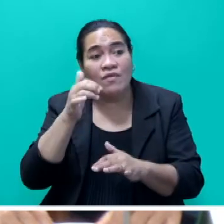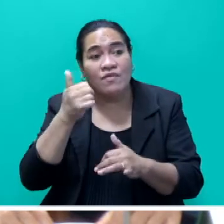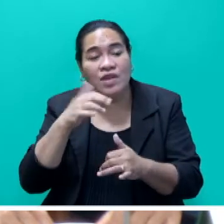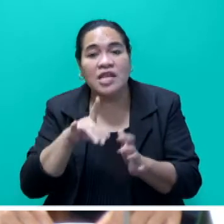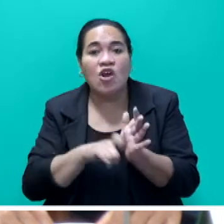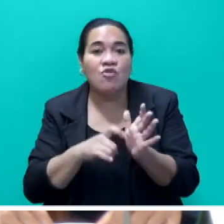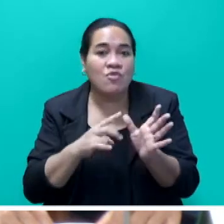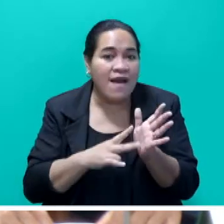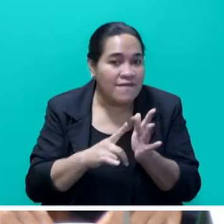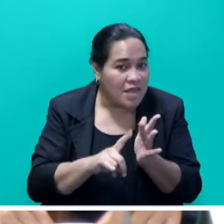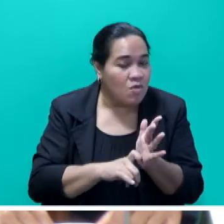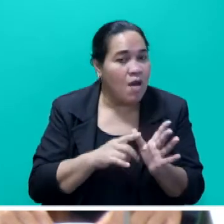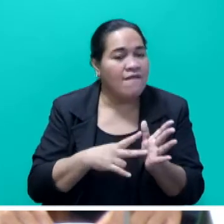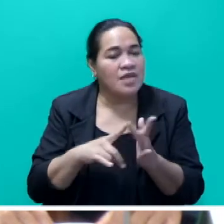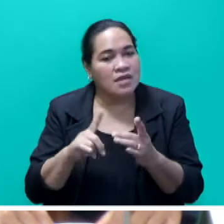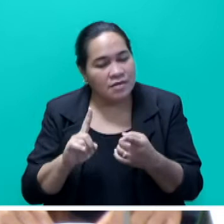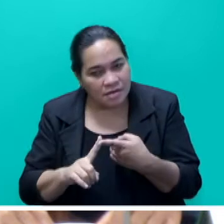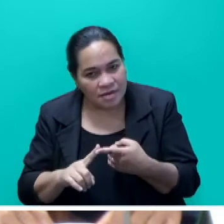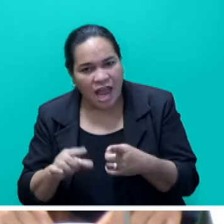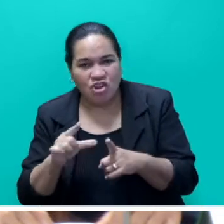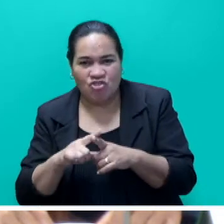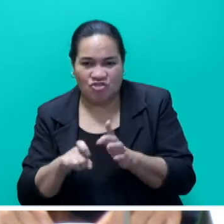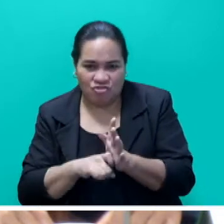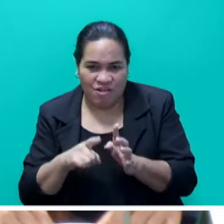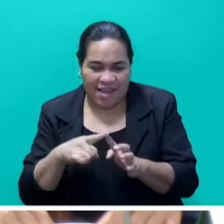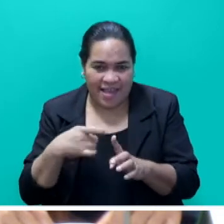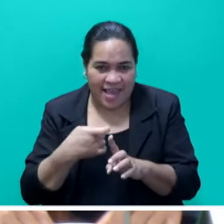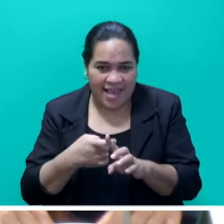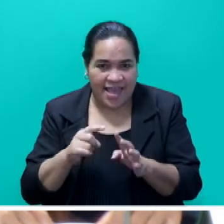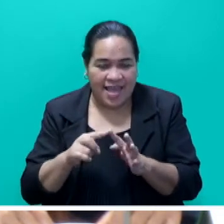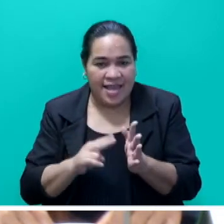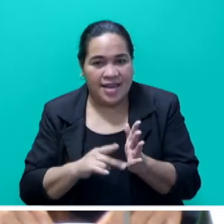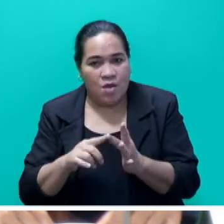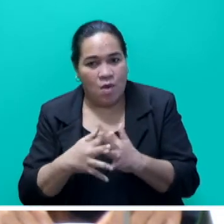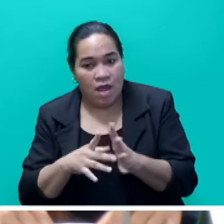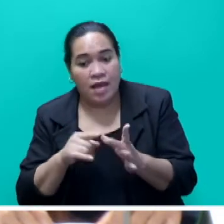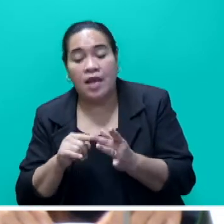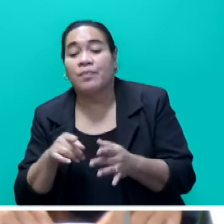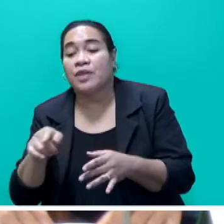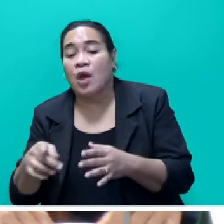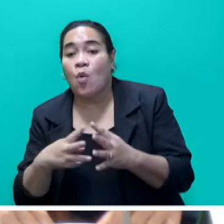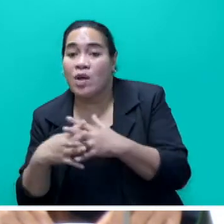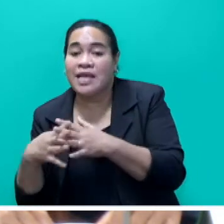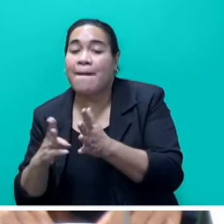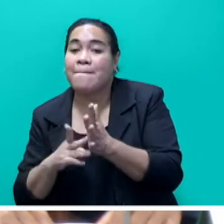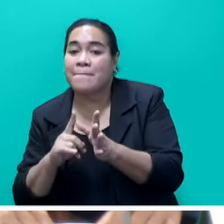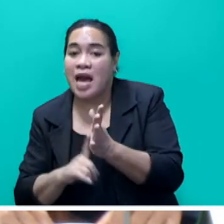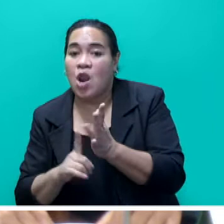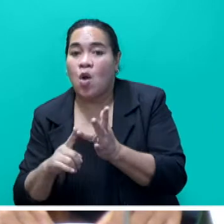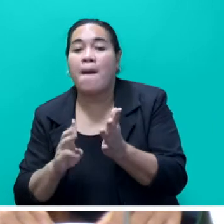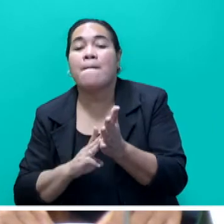Ravi, the Rekeniwai. In the Western Division we completed Malo Malo, we completed